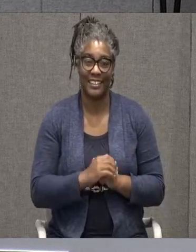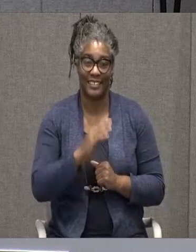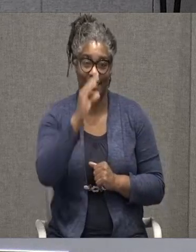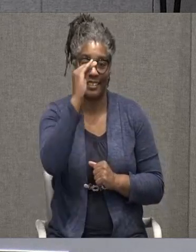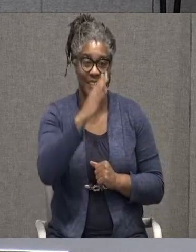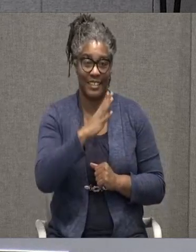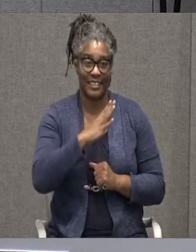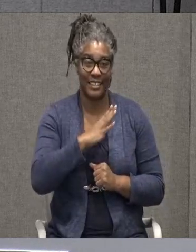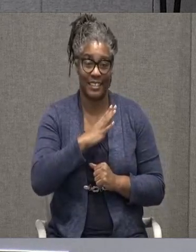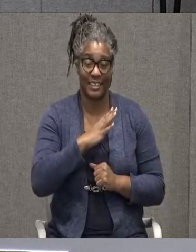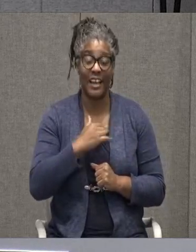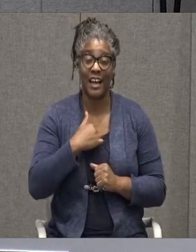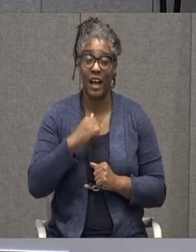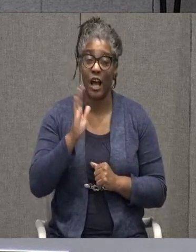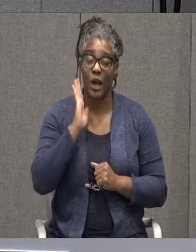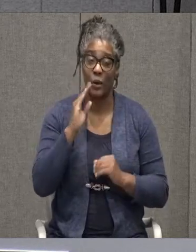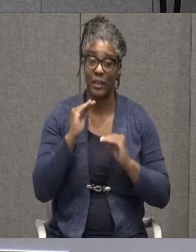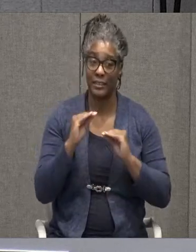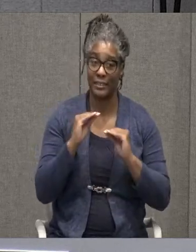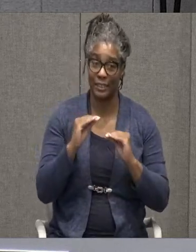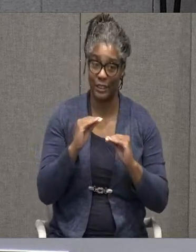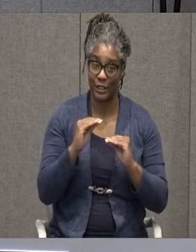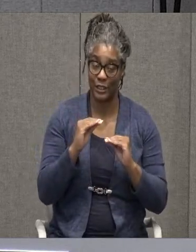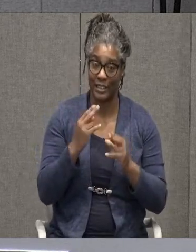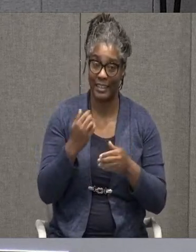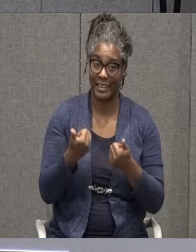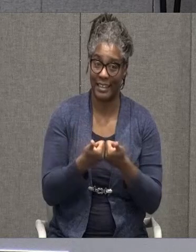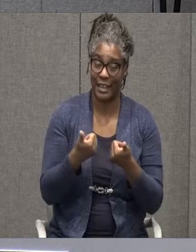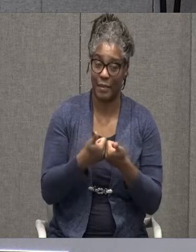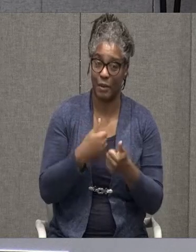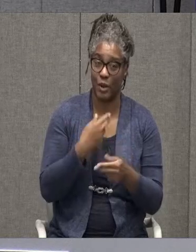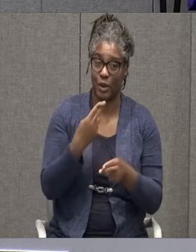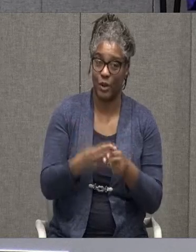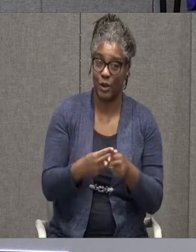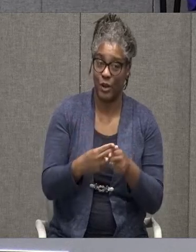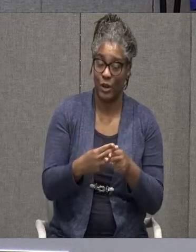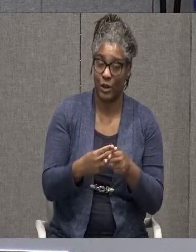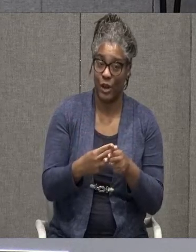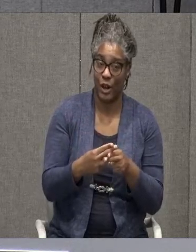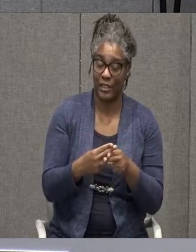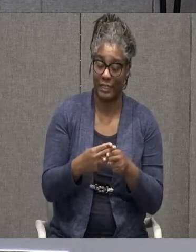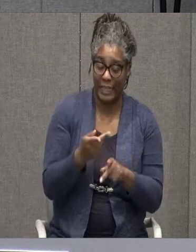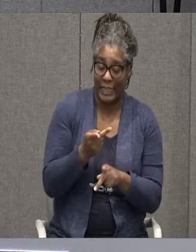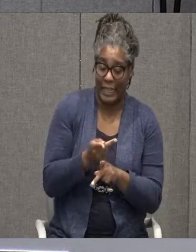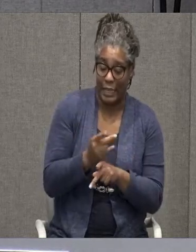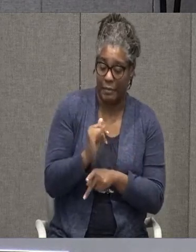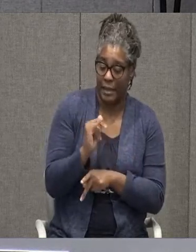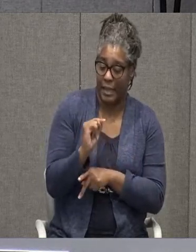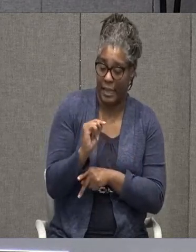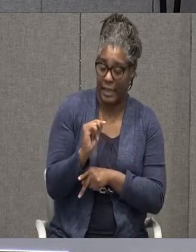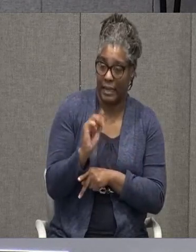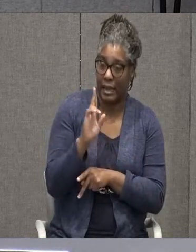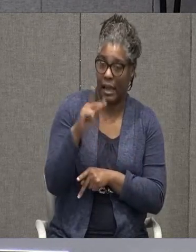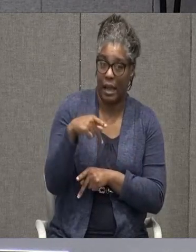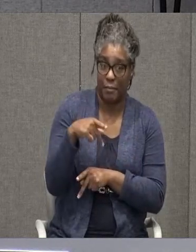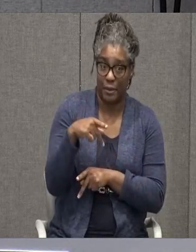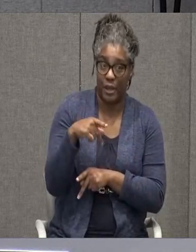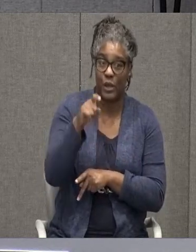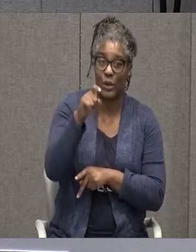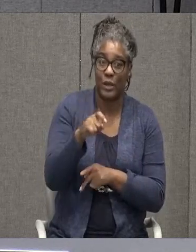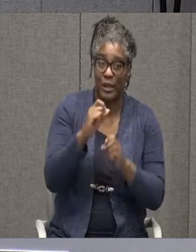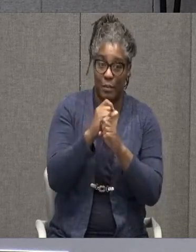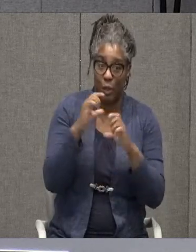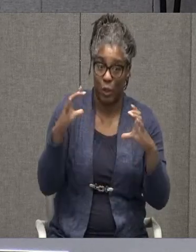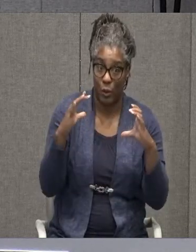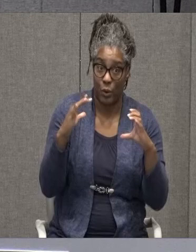teach you a game called Keep It Up. All you'll need is a balloon, or